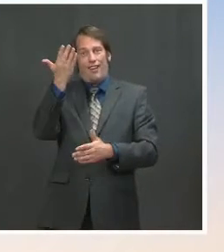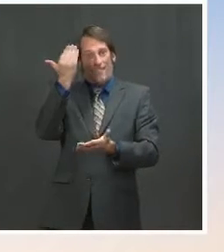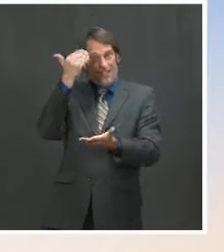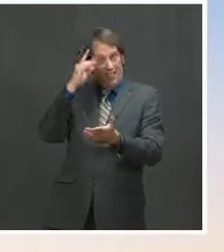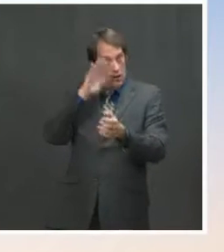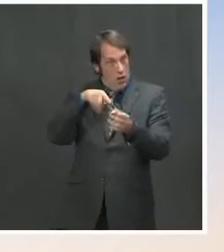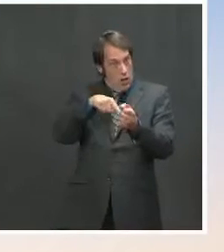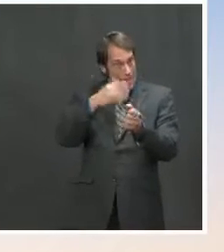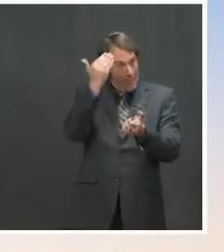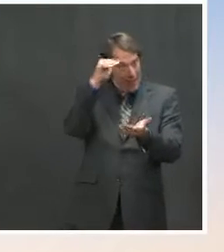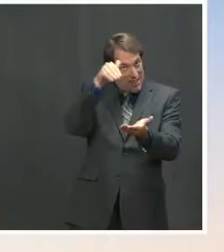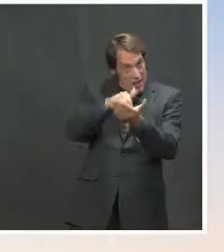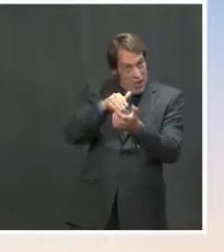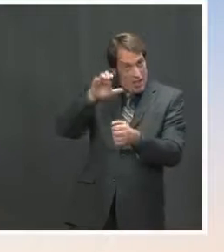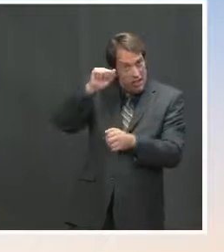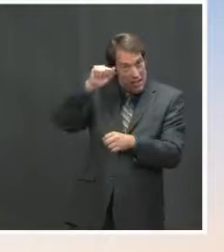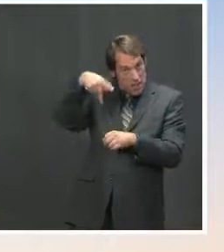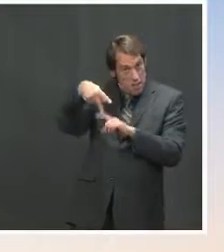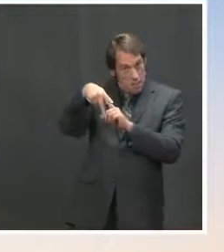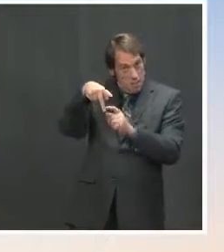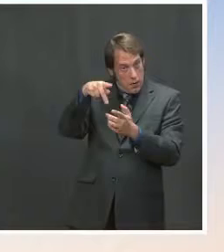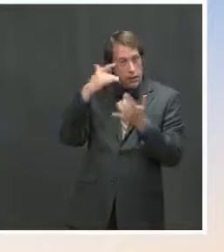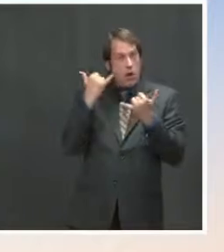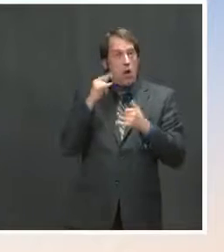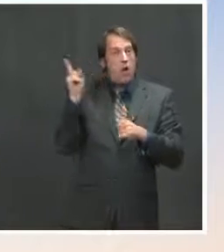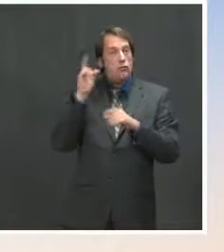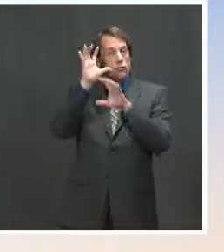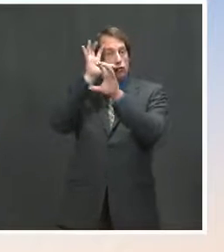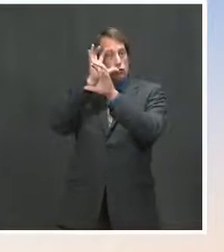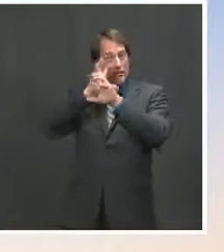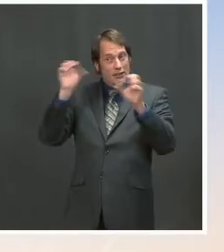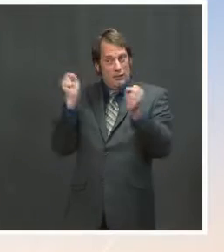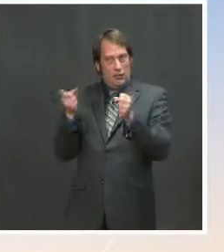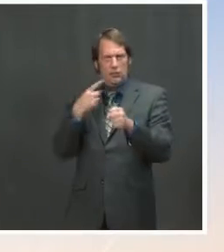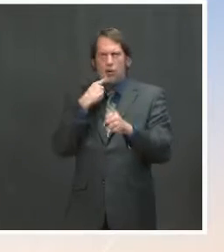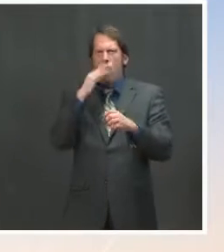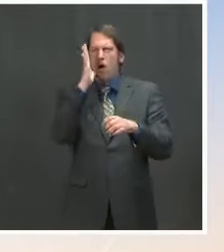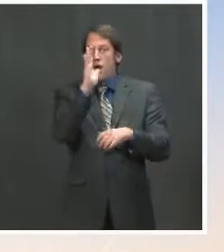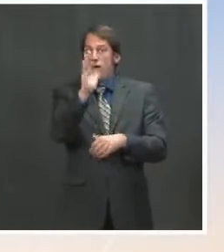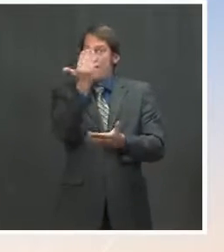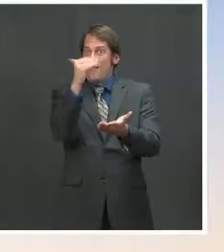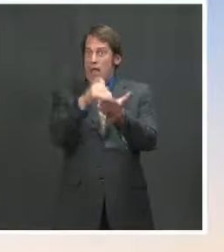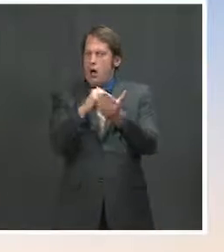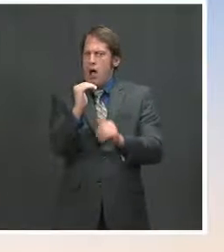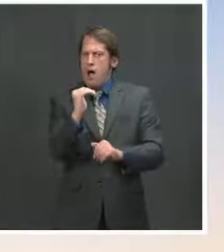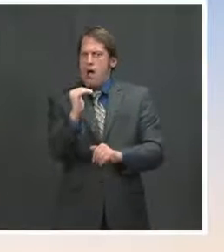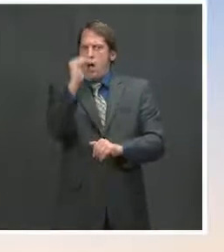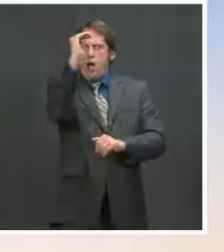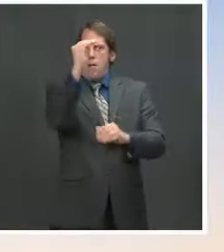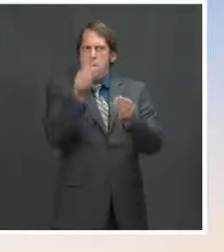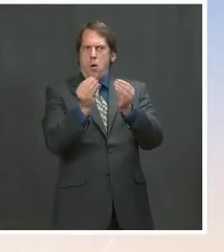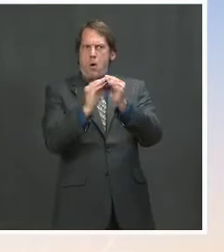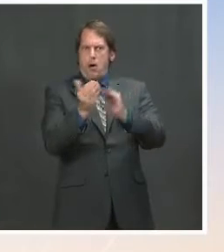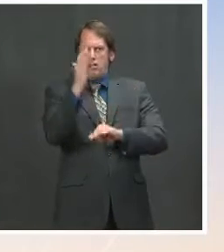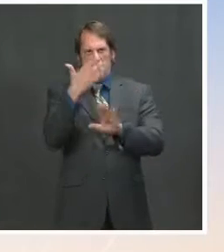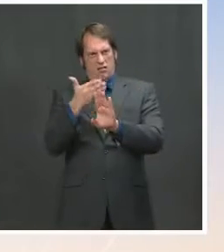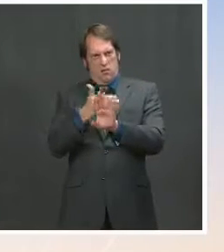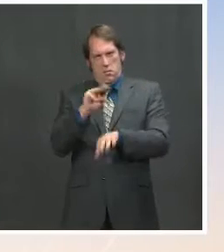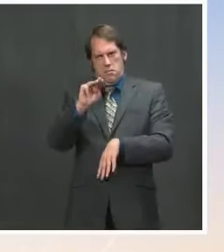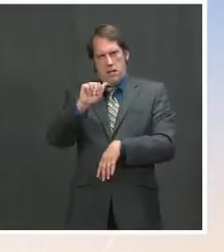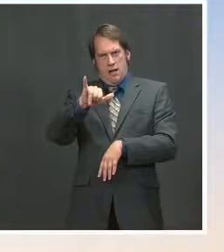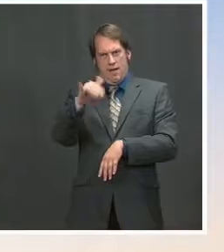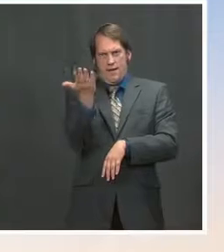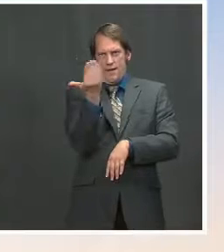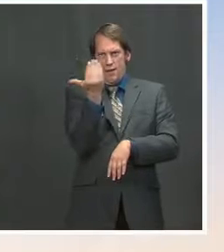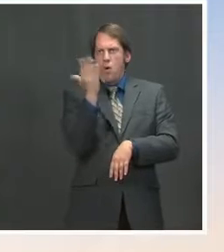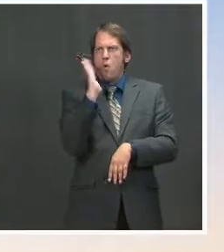then later you said, actually, no, the number is going to go up by May 15th. I would dispute that being our